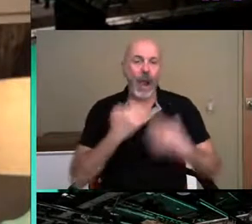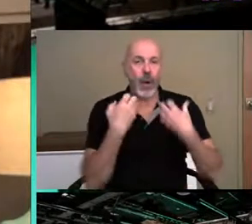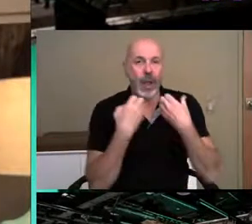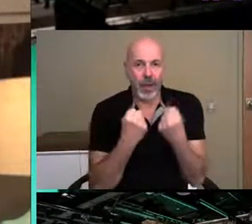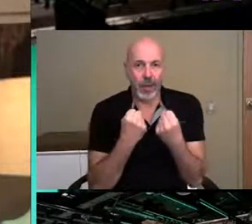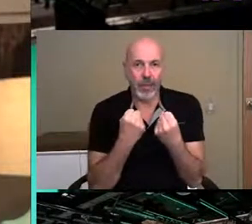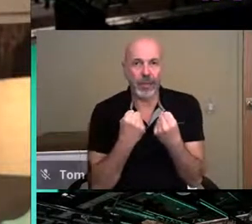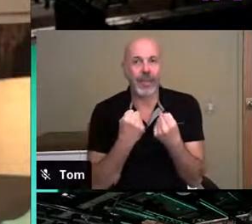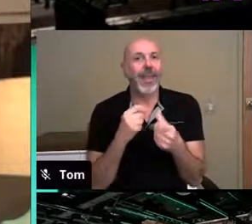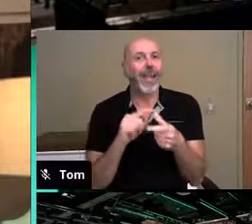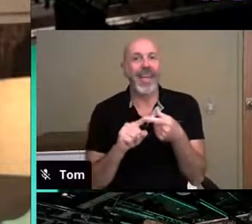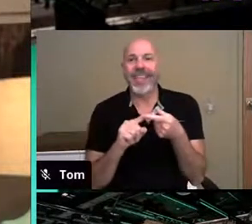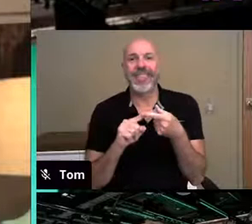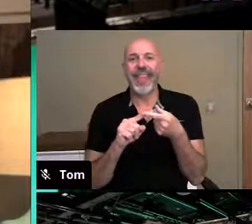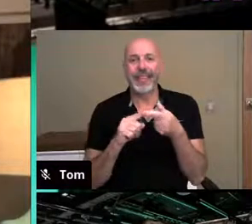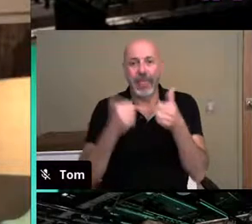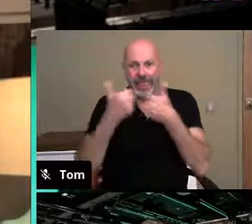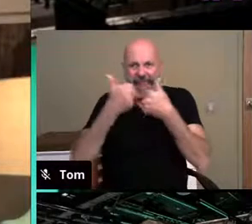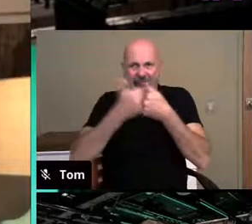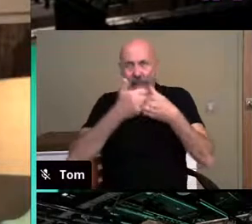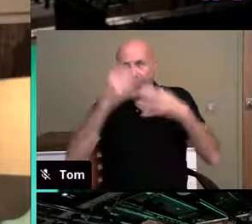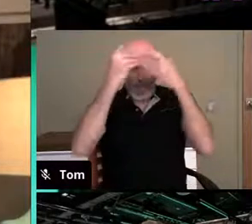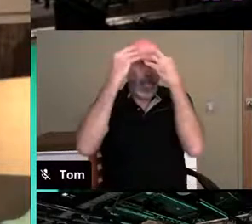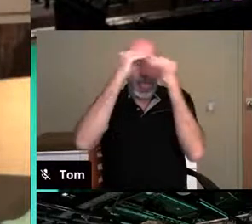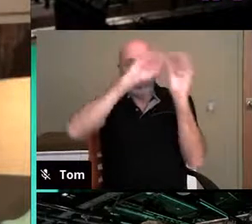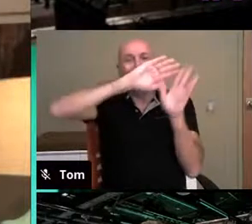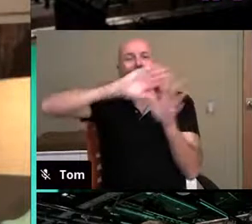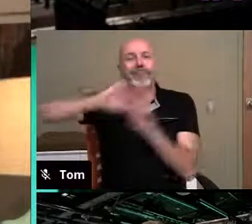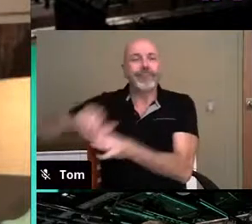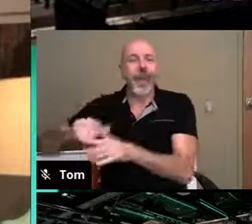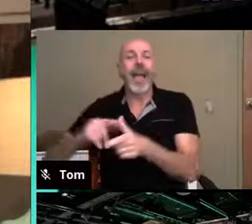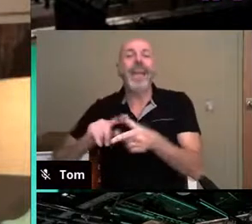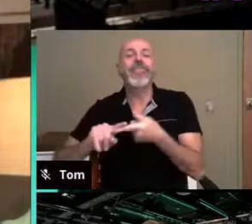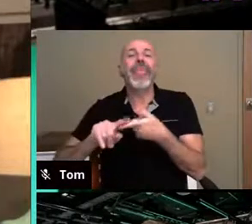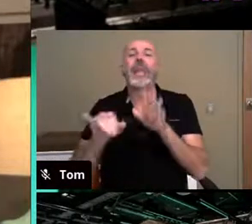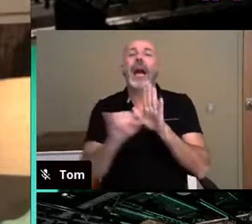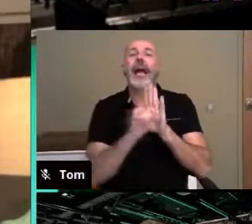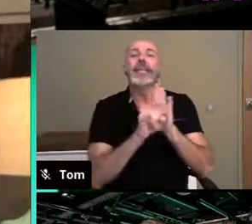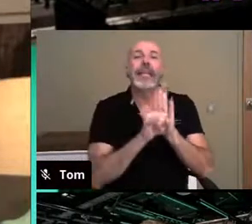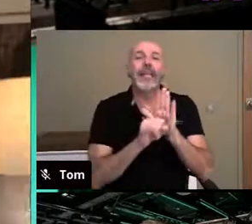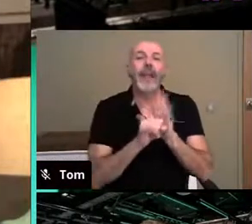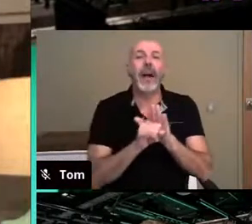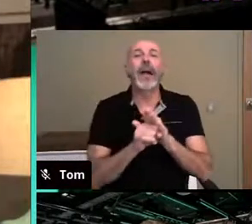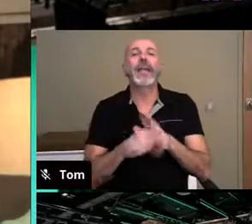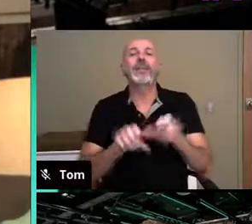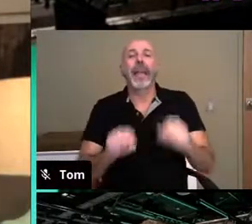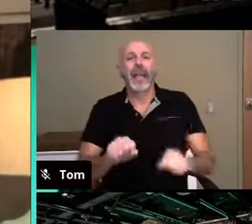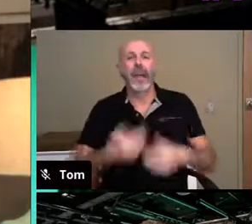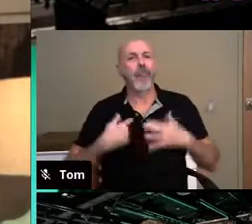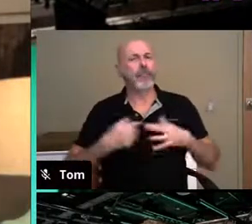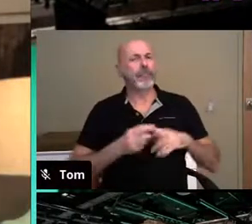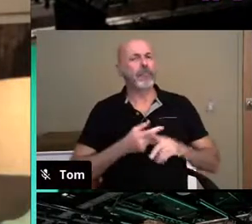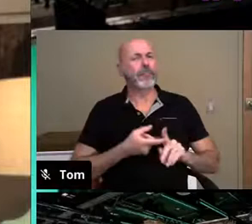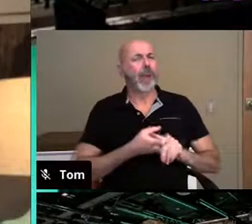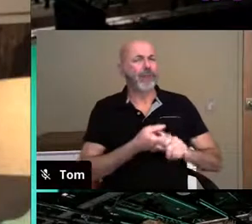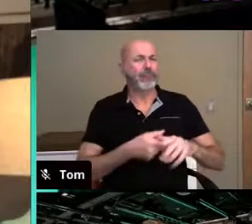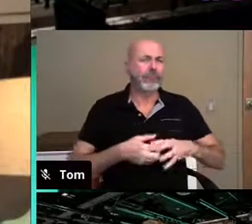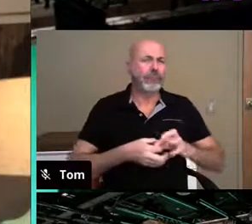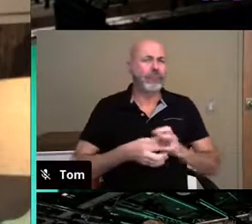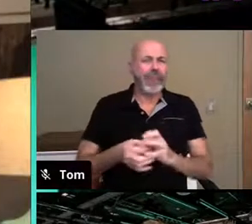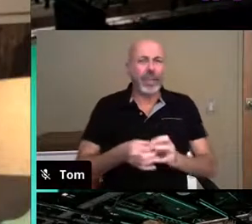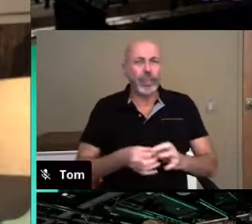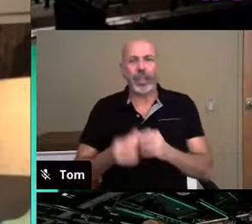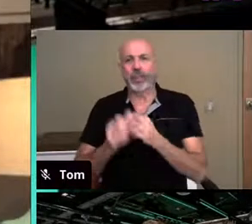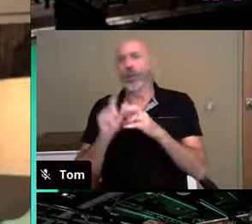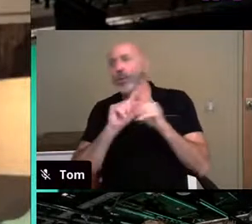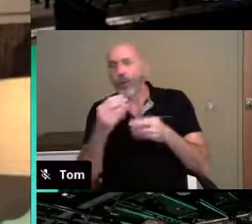not playing as many games with ourselves. Then we can actually identify and narrow it down to what is my relationship with going to the fridge, you know, 20